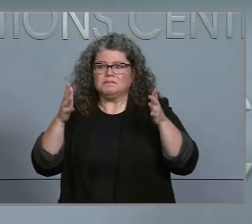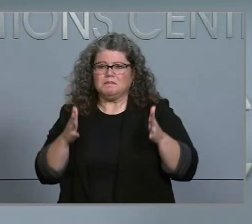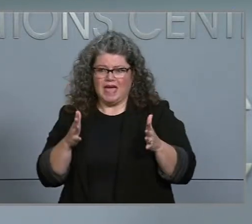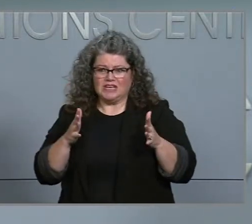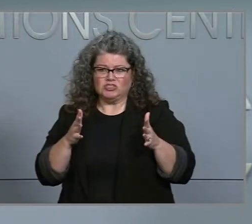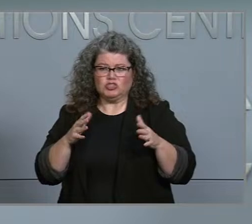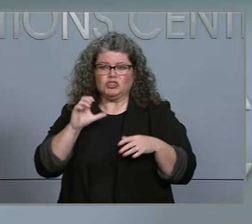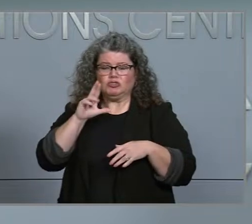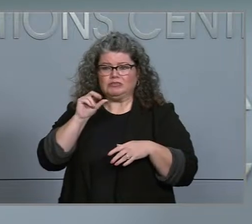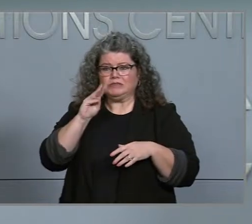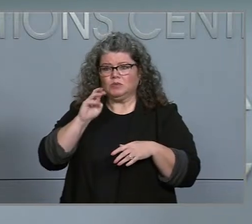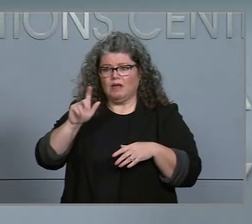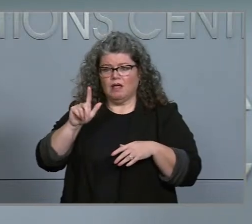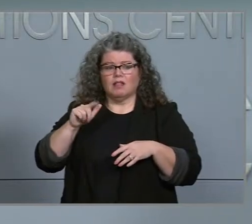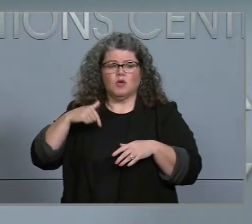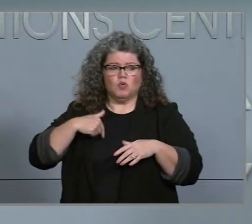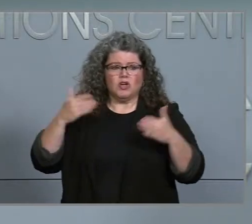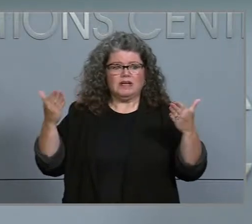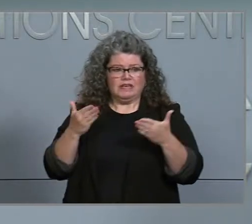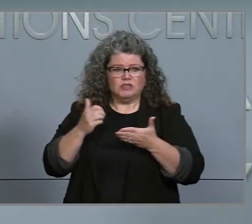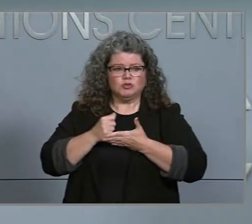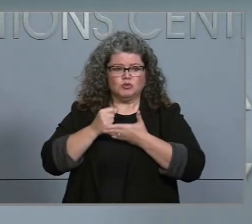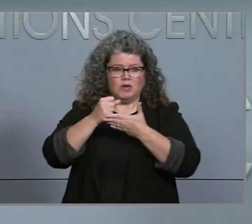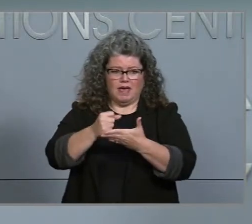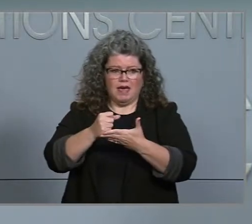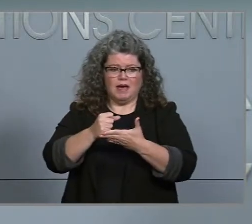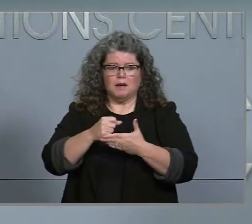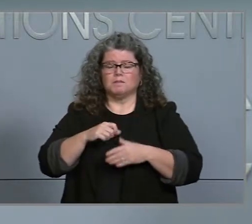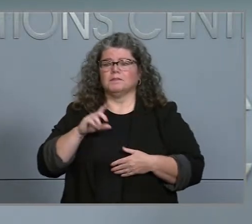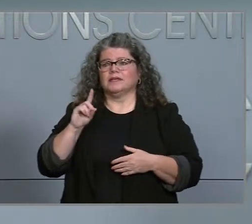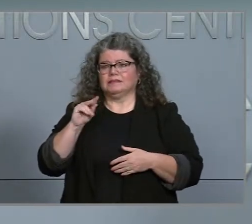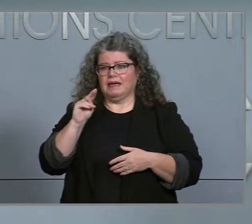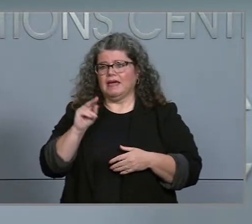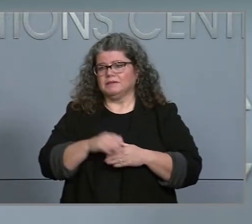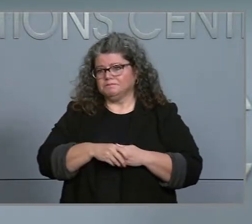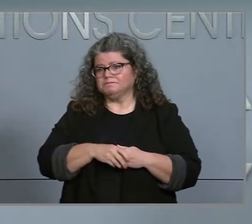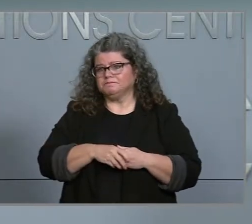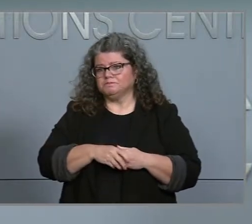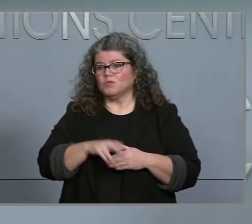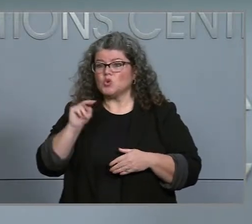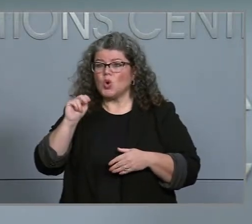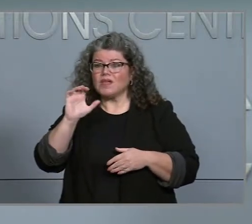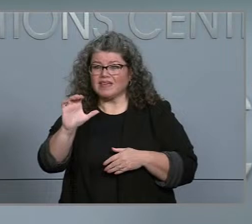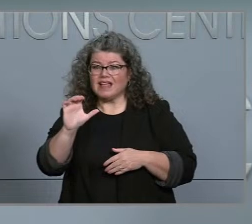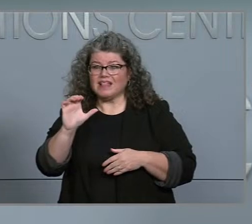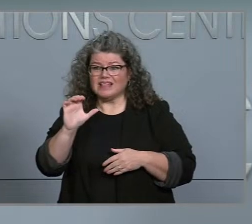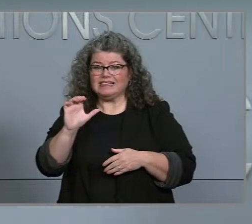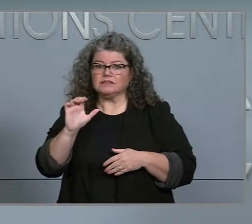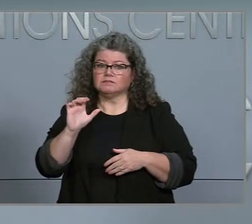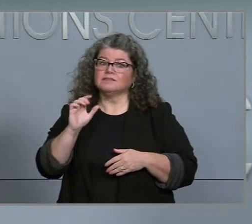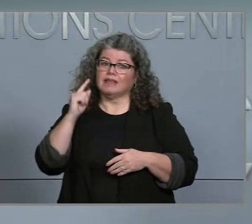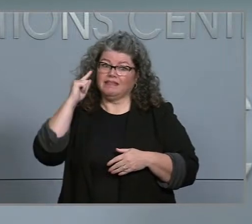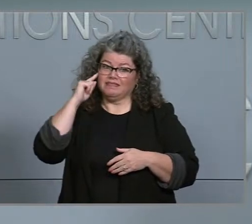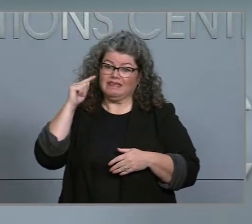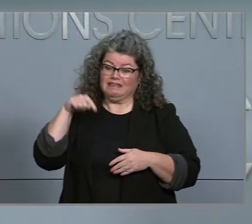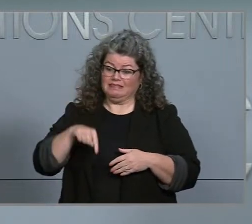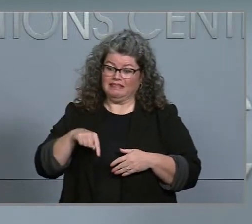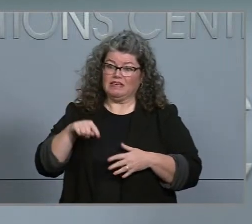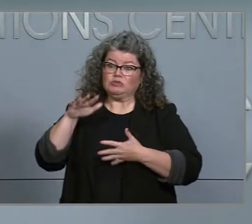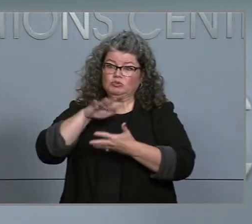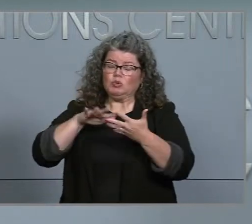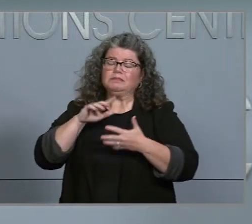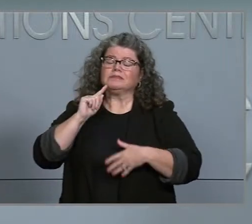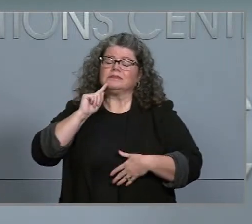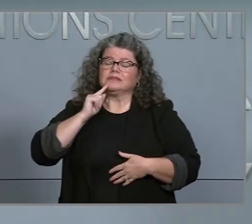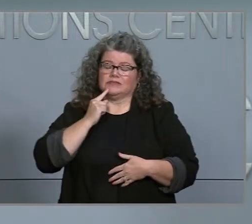us here at the Emergency Operations Center. North Carolinians should take this storm seriously and